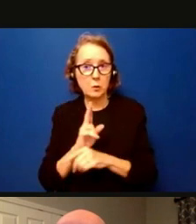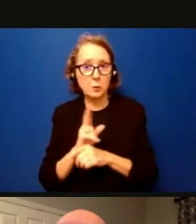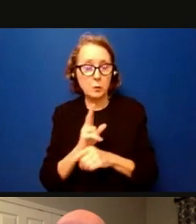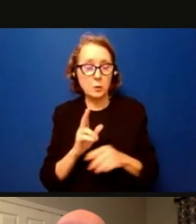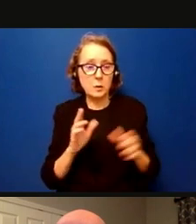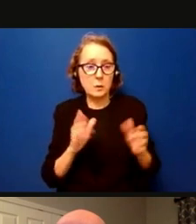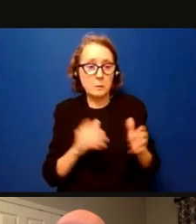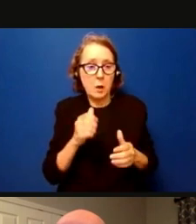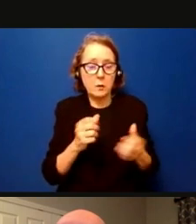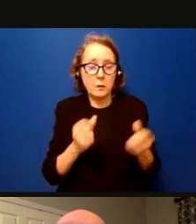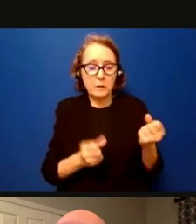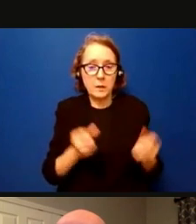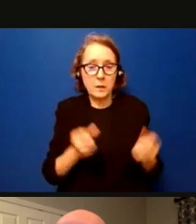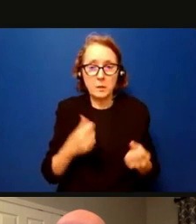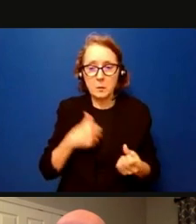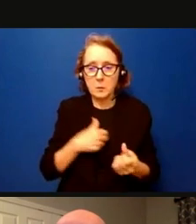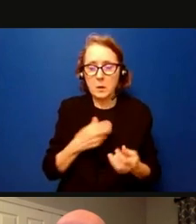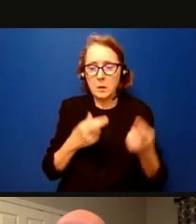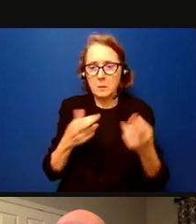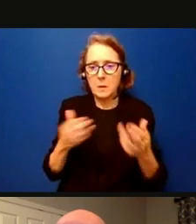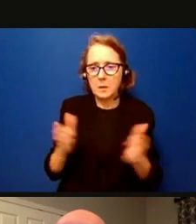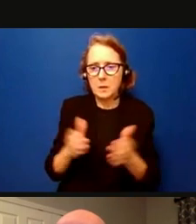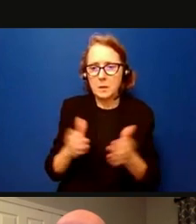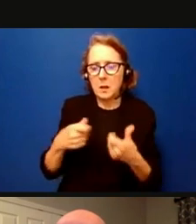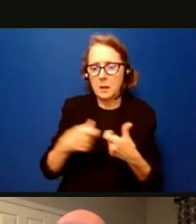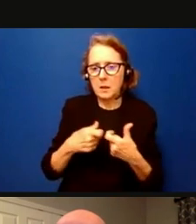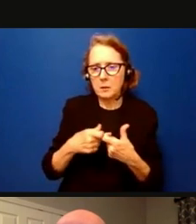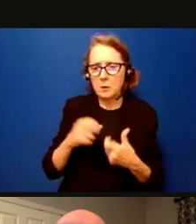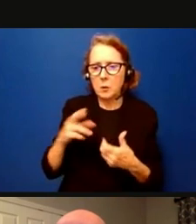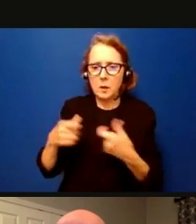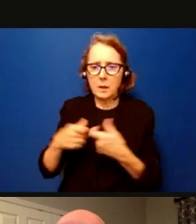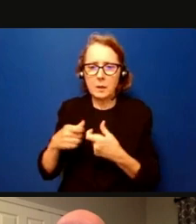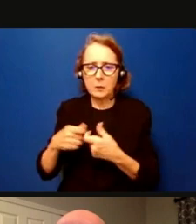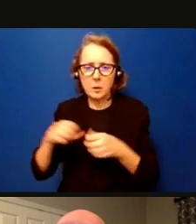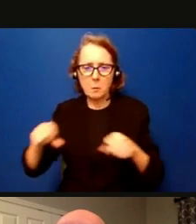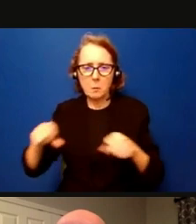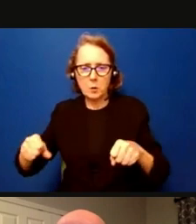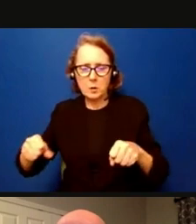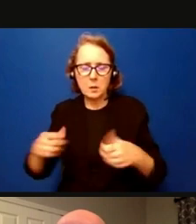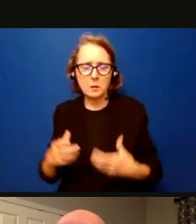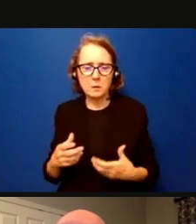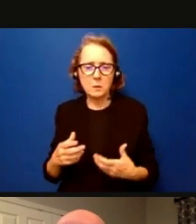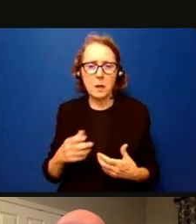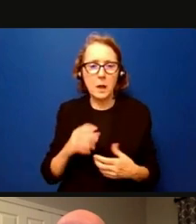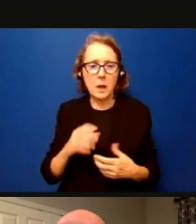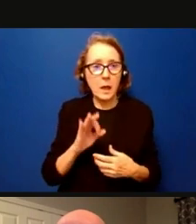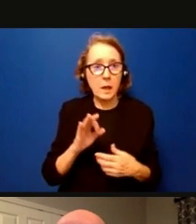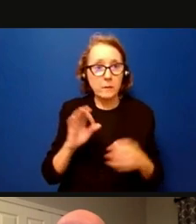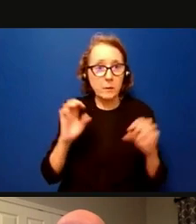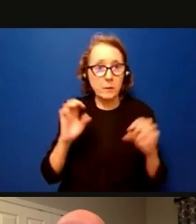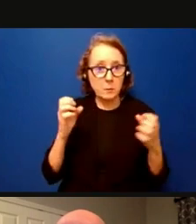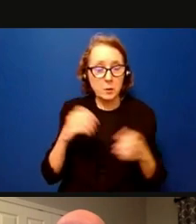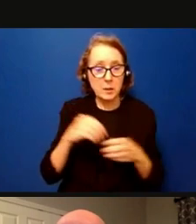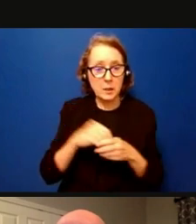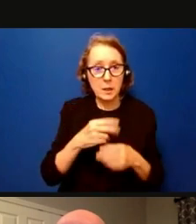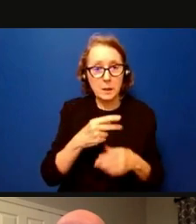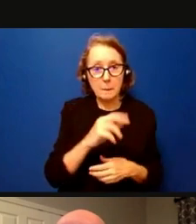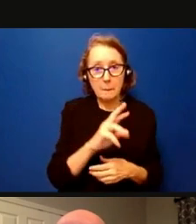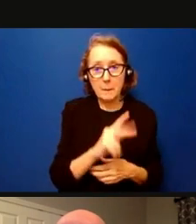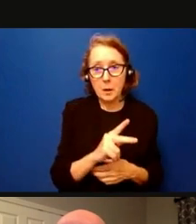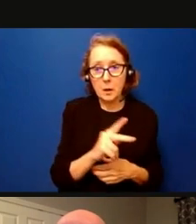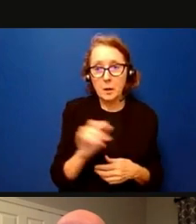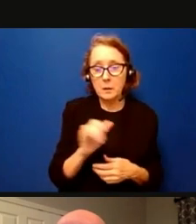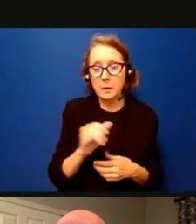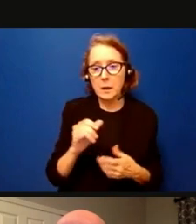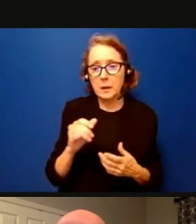vehicles, and we recommend small electric vehicles or electric motorcycles. And in fact, if there was an emergency in a park like the